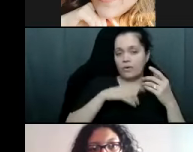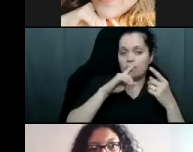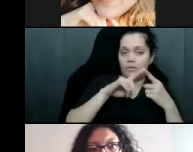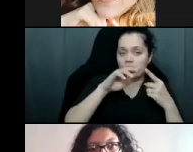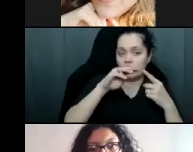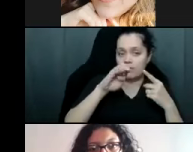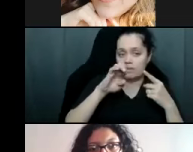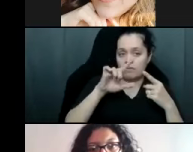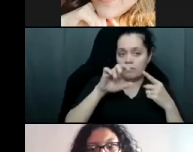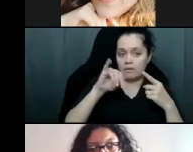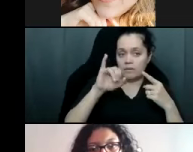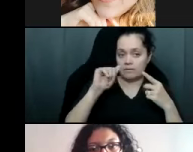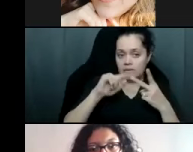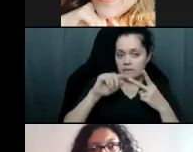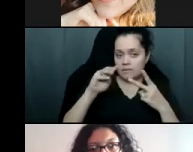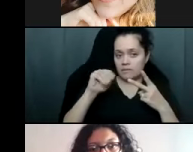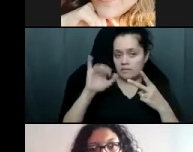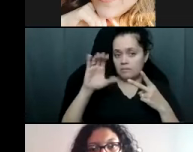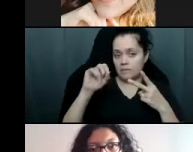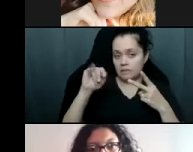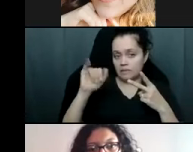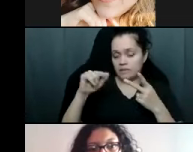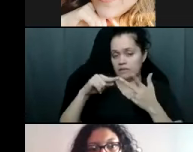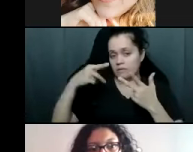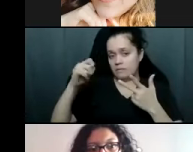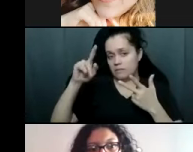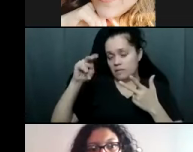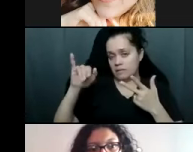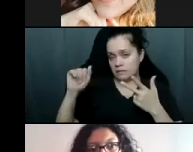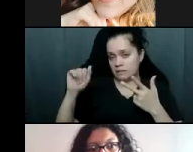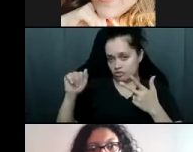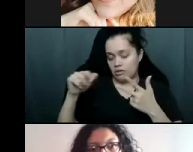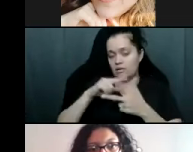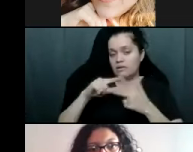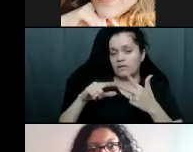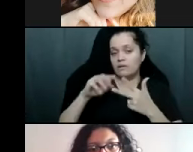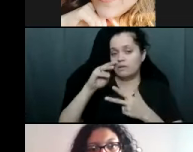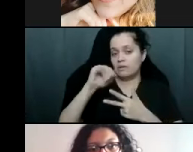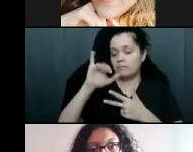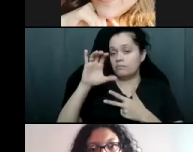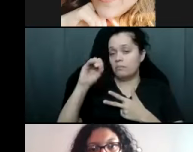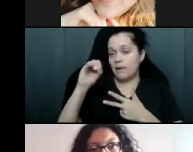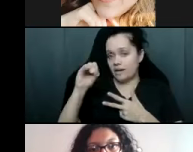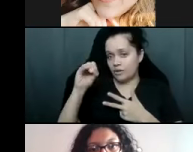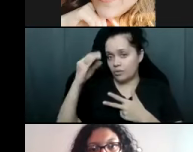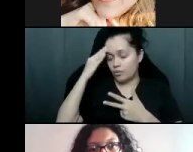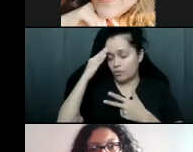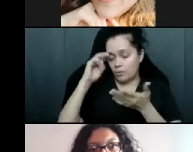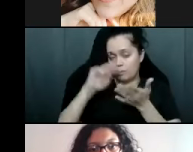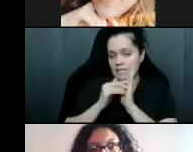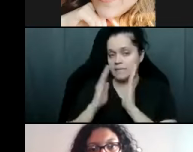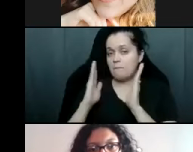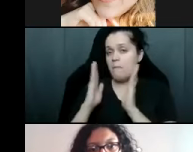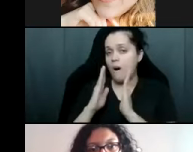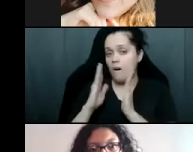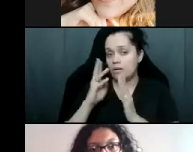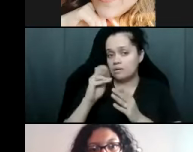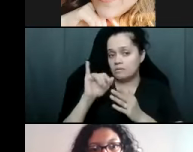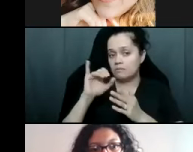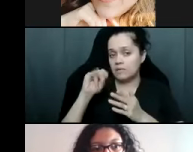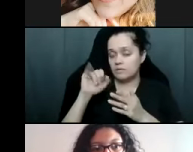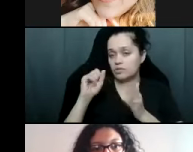Melanesia, Micronesia, Polynesia. I'm sure we all know that micro means small. So Micronesia are